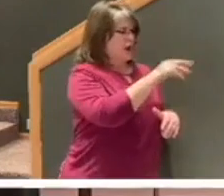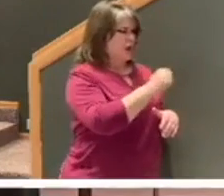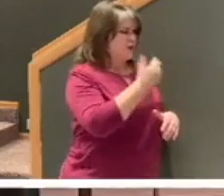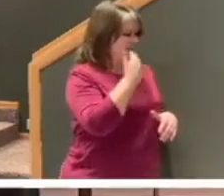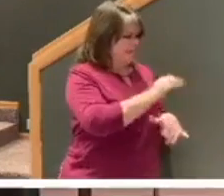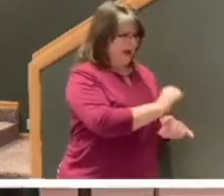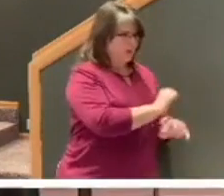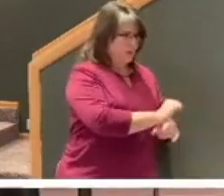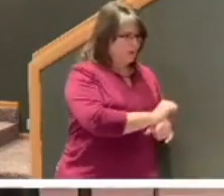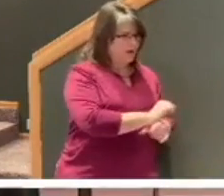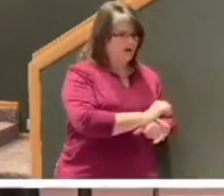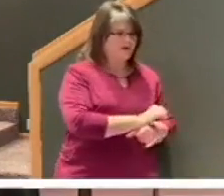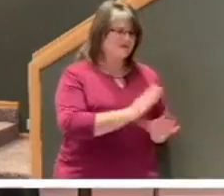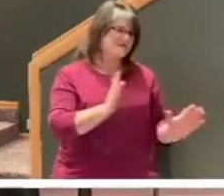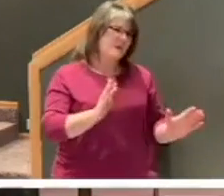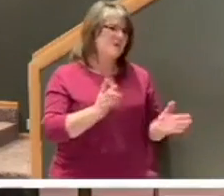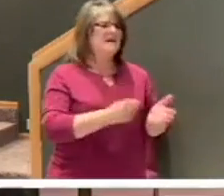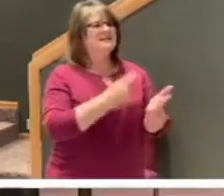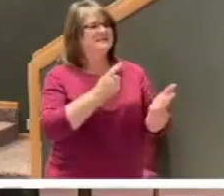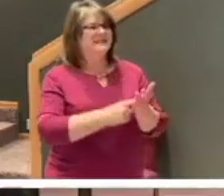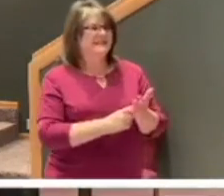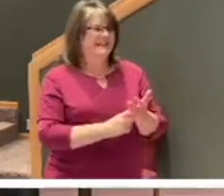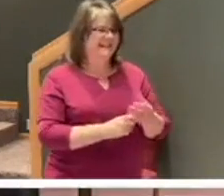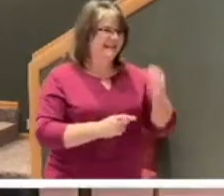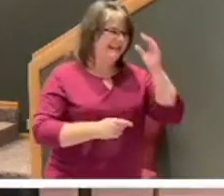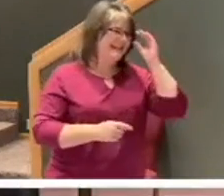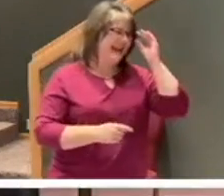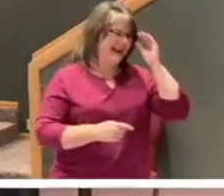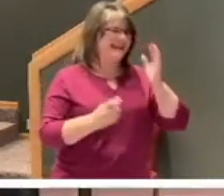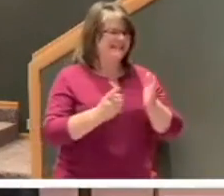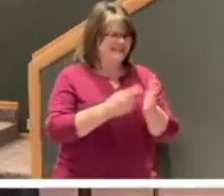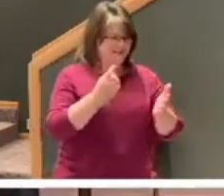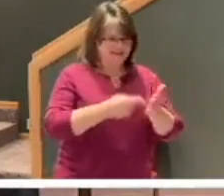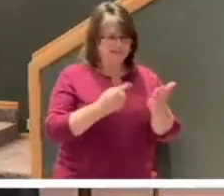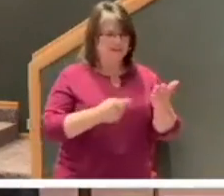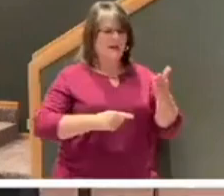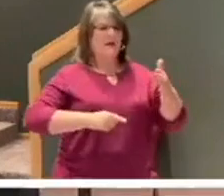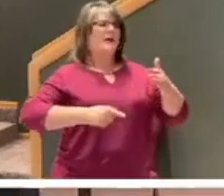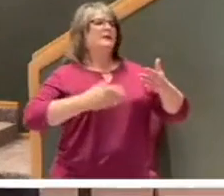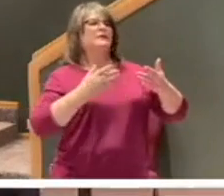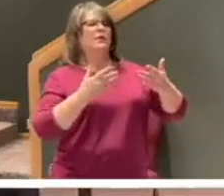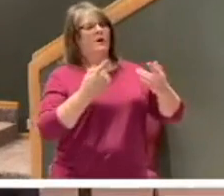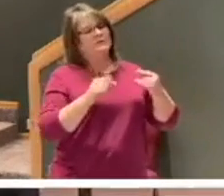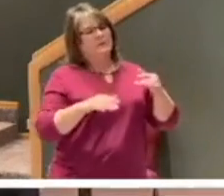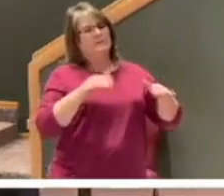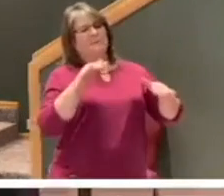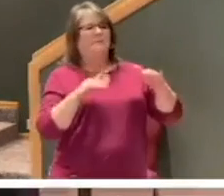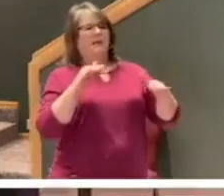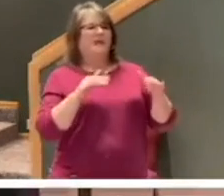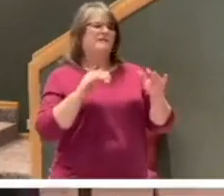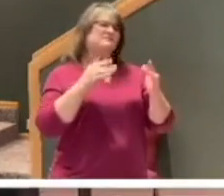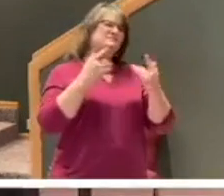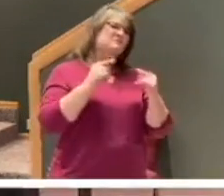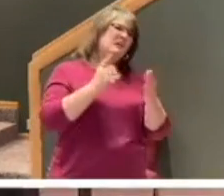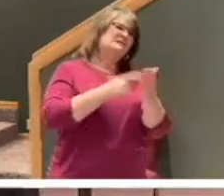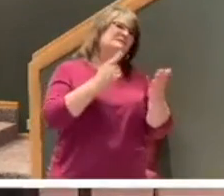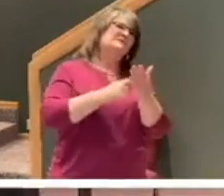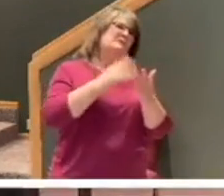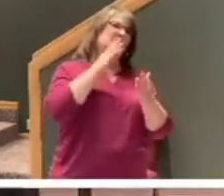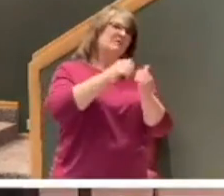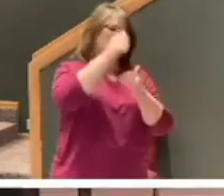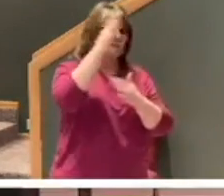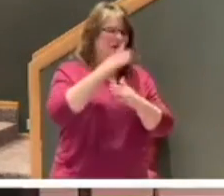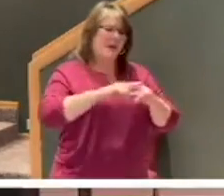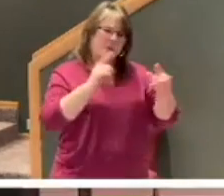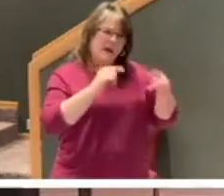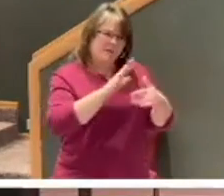So I'll throw God a bone every once in a while. Try and balance things out a little bit. But does all this